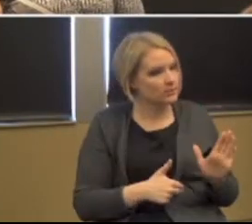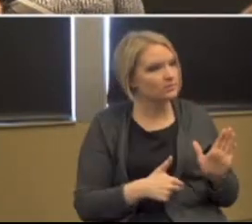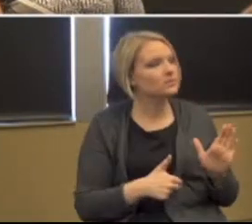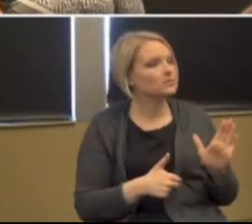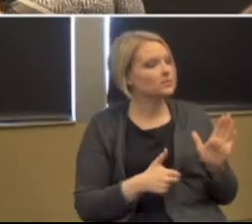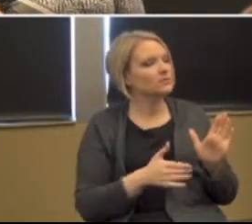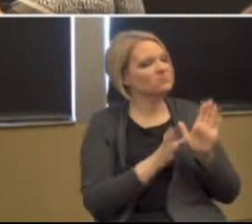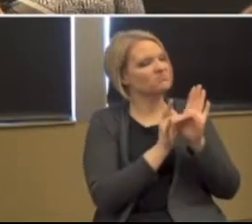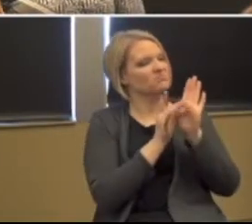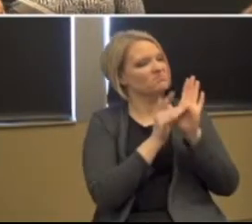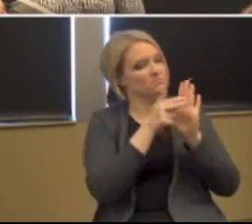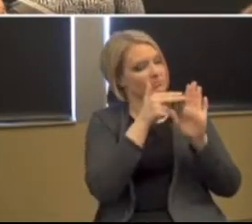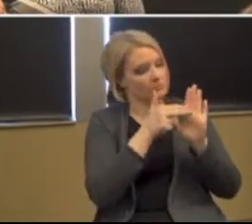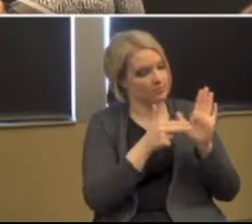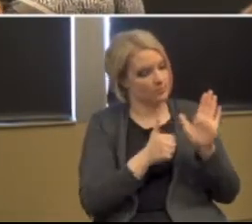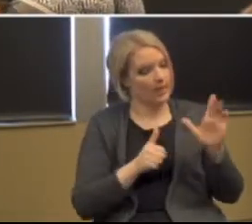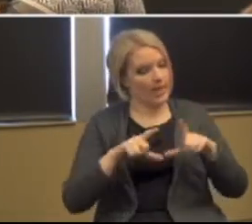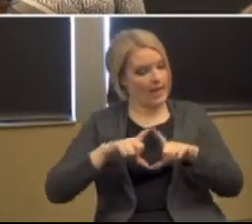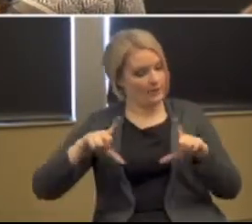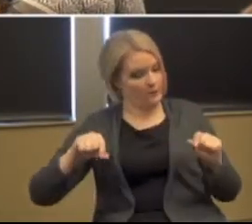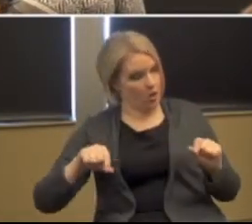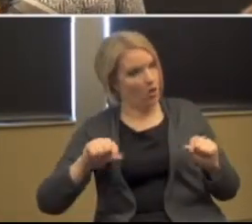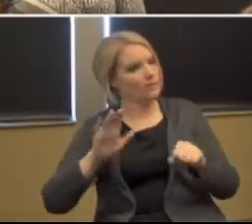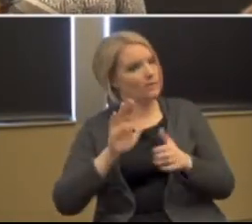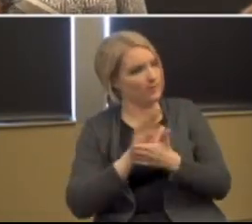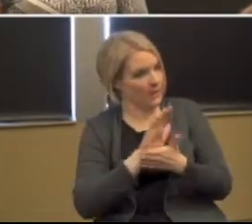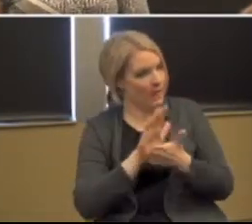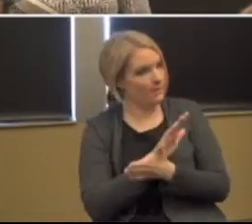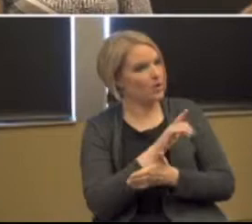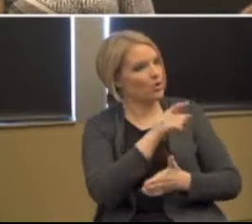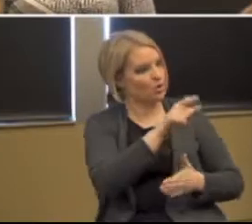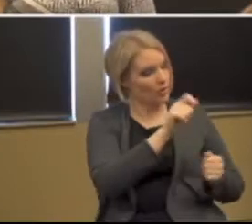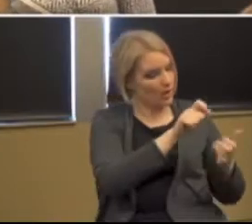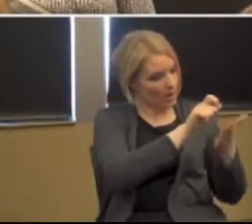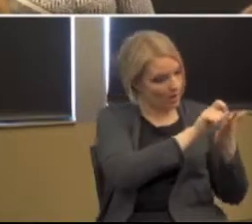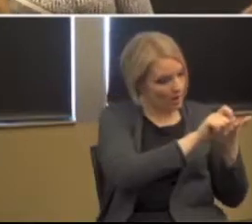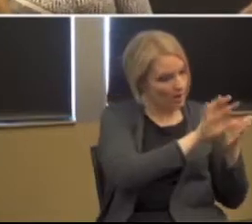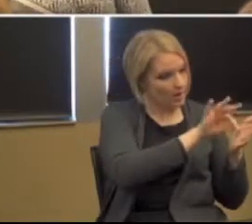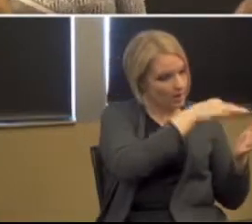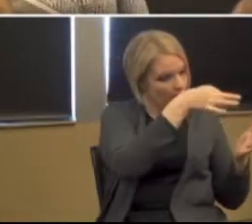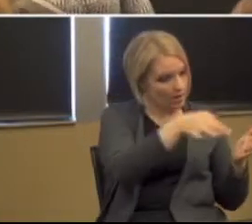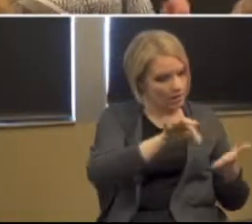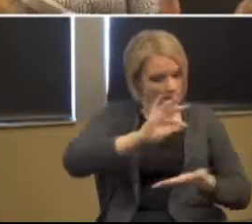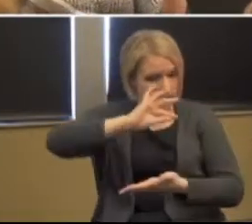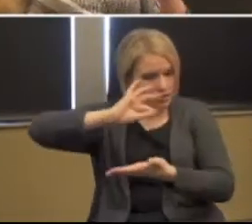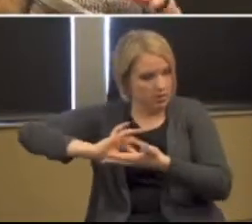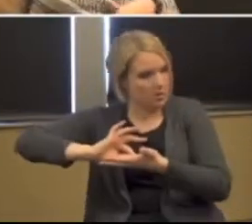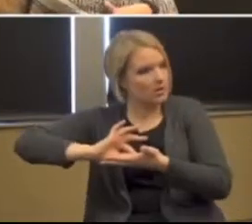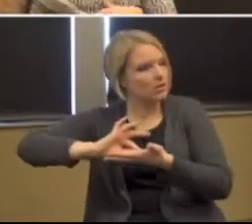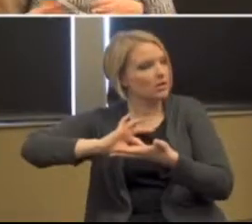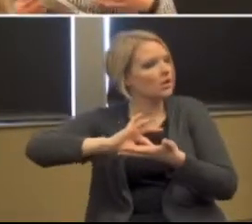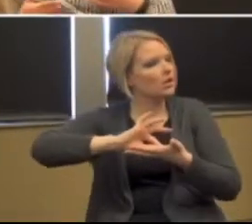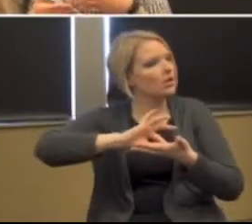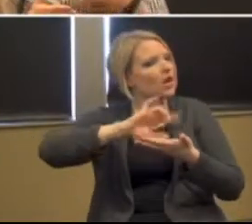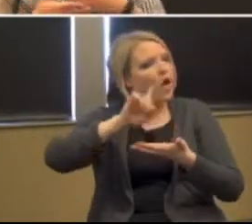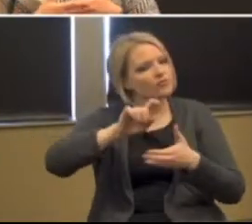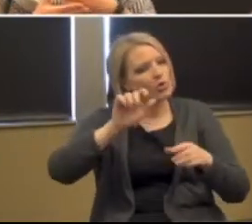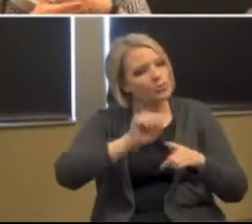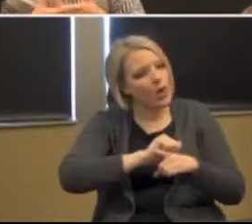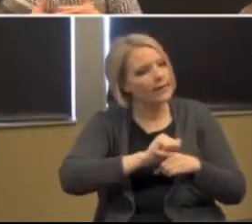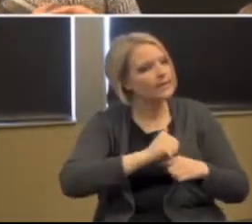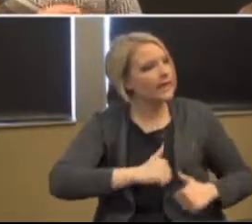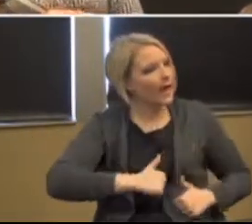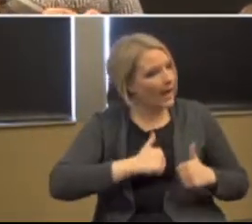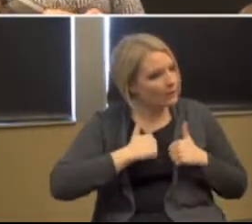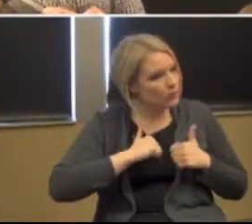with envelopes and paper. There's labels so you can practice writing out addresses and